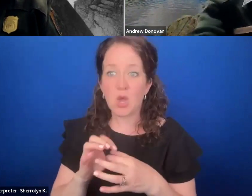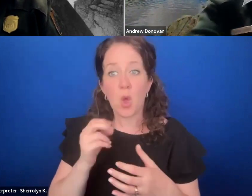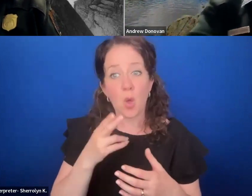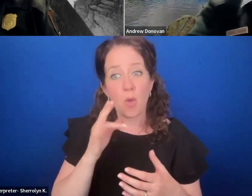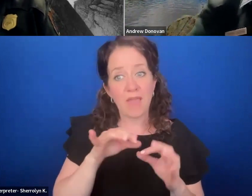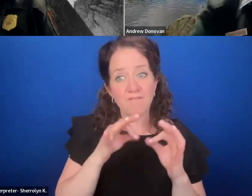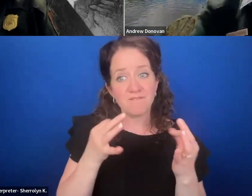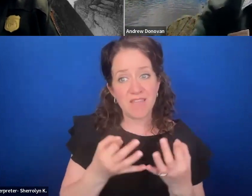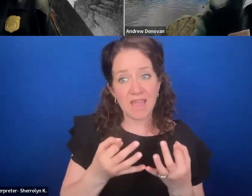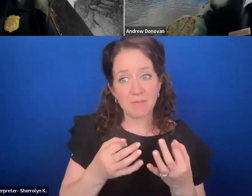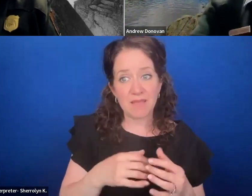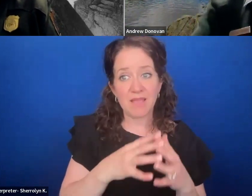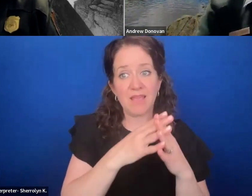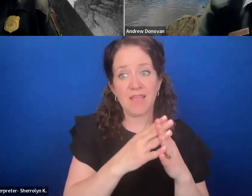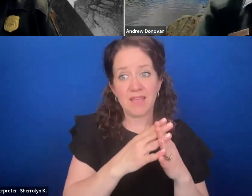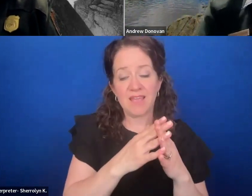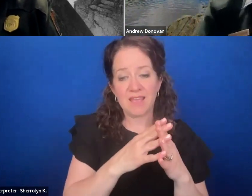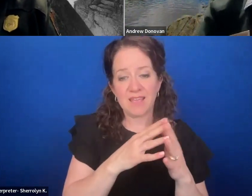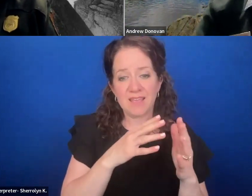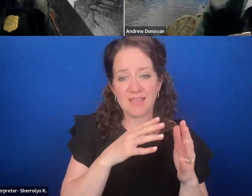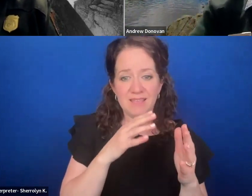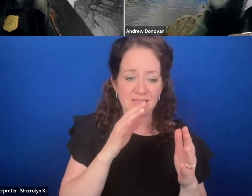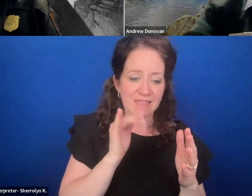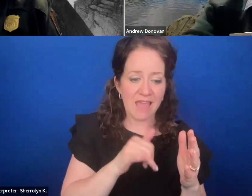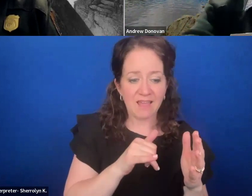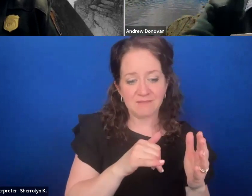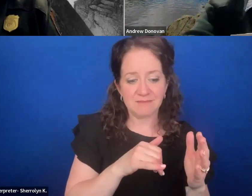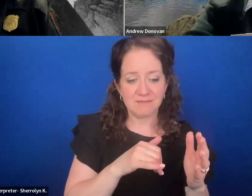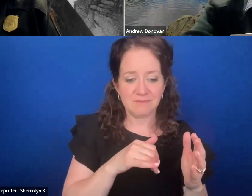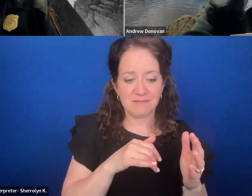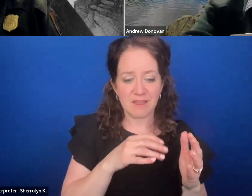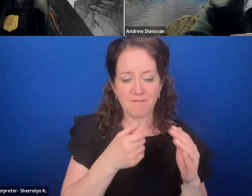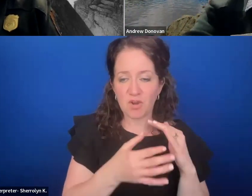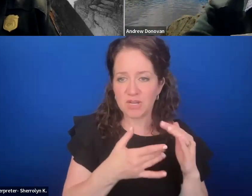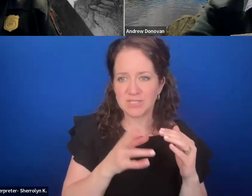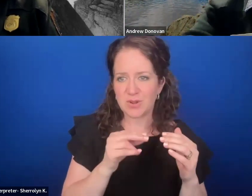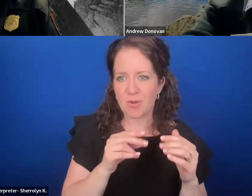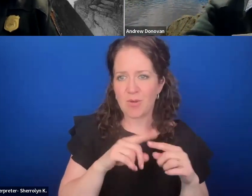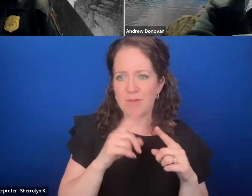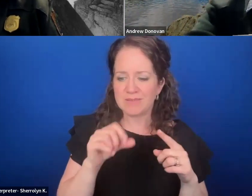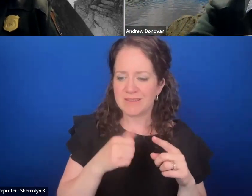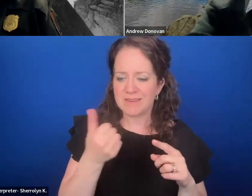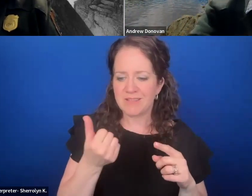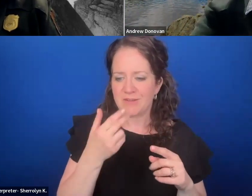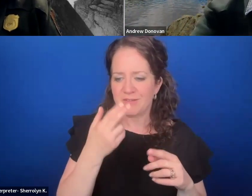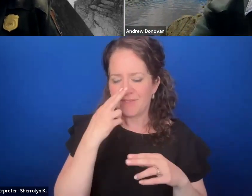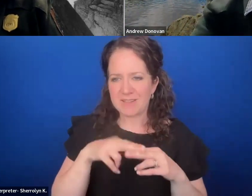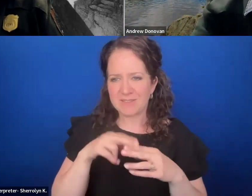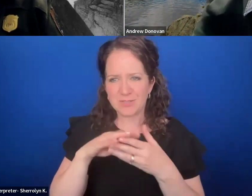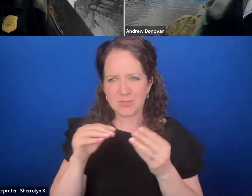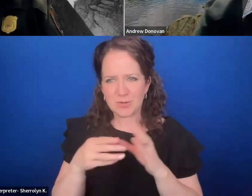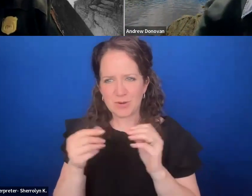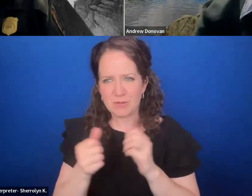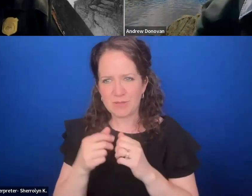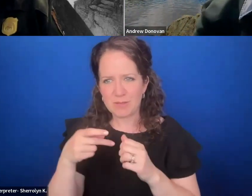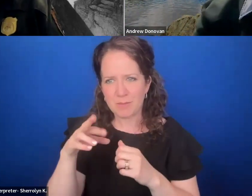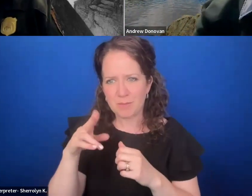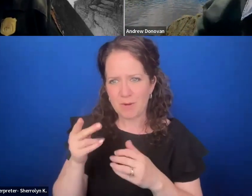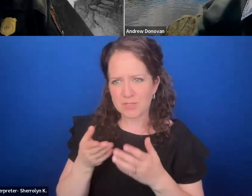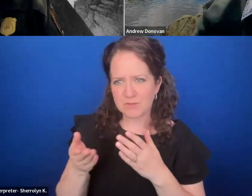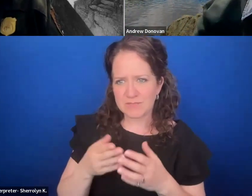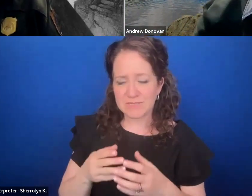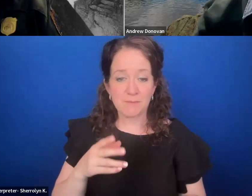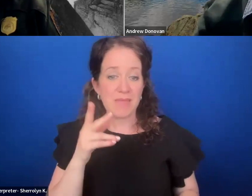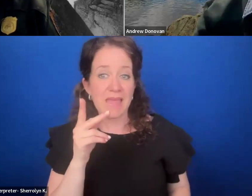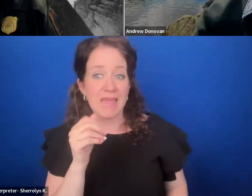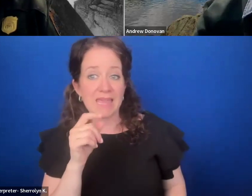family founded Hopewell Furnace, but it is another incredible story with the Park Service. And Kathy had another question,